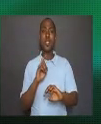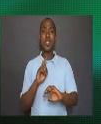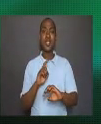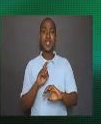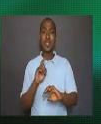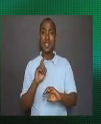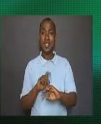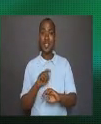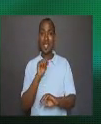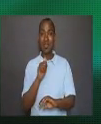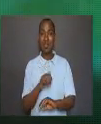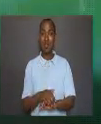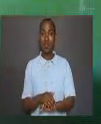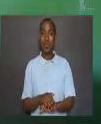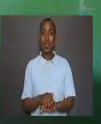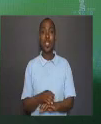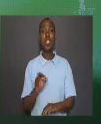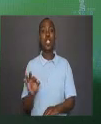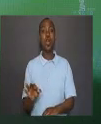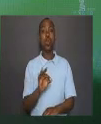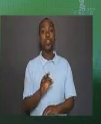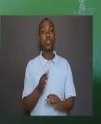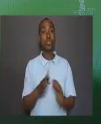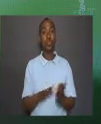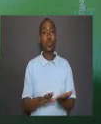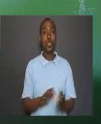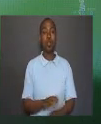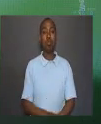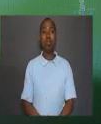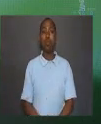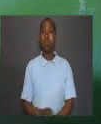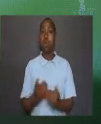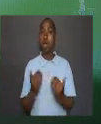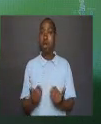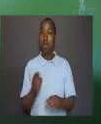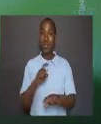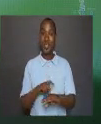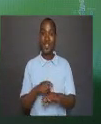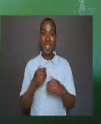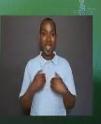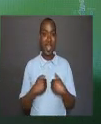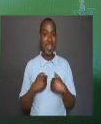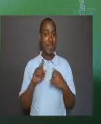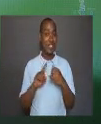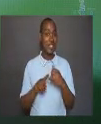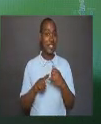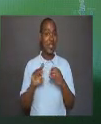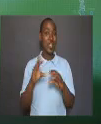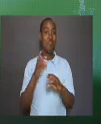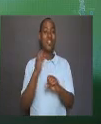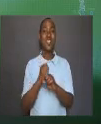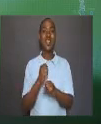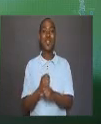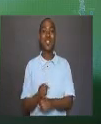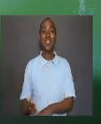will inevitably die. We have time for one last activity,